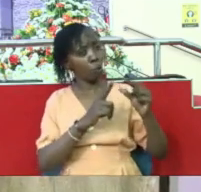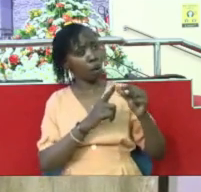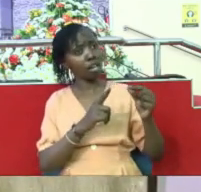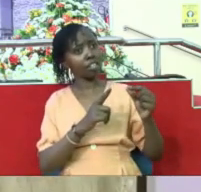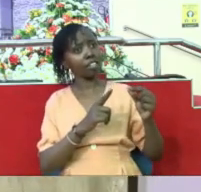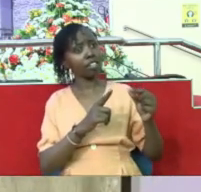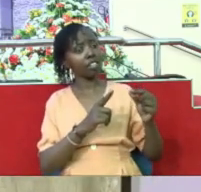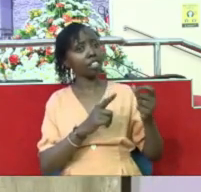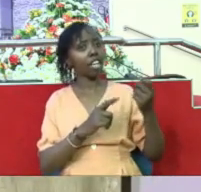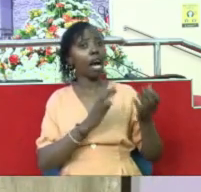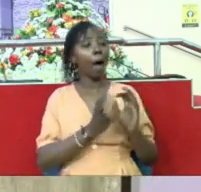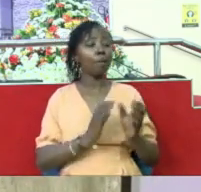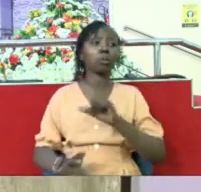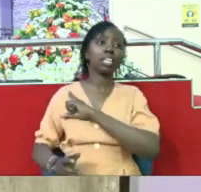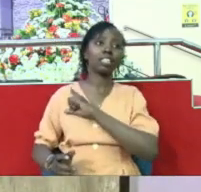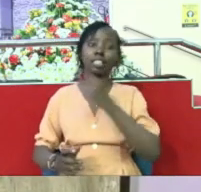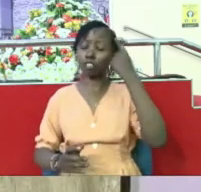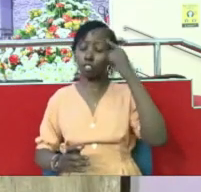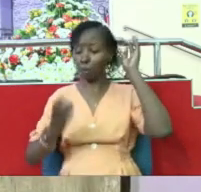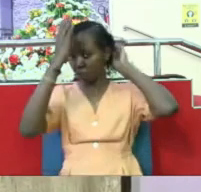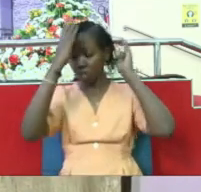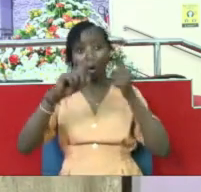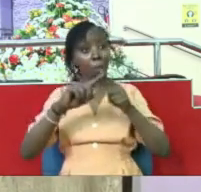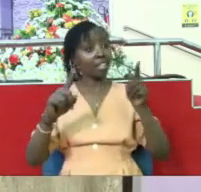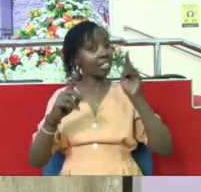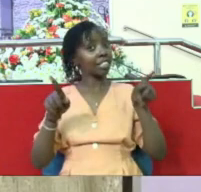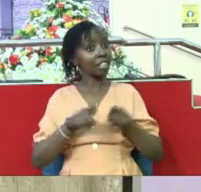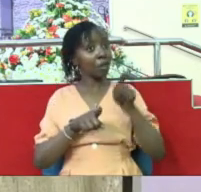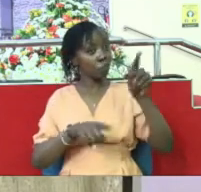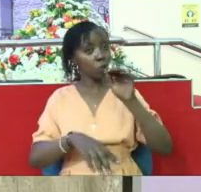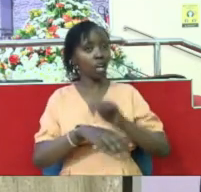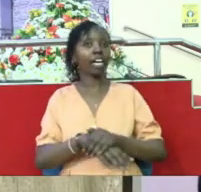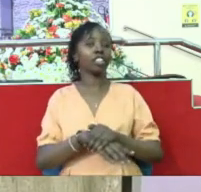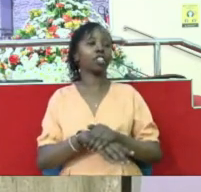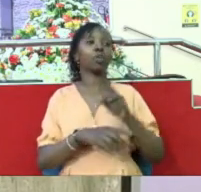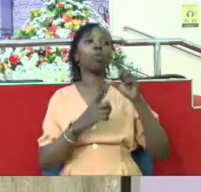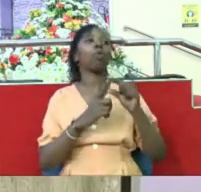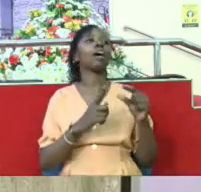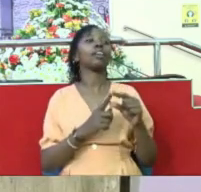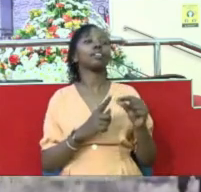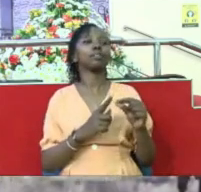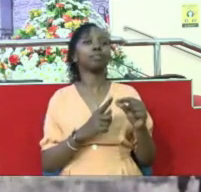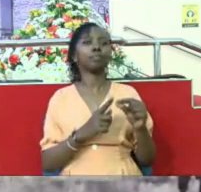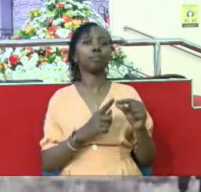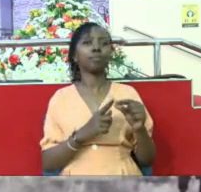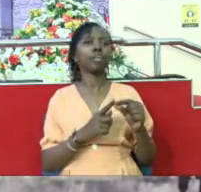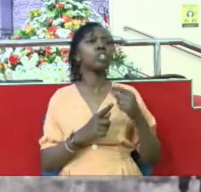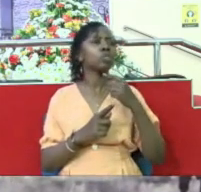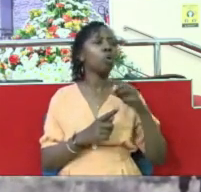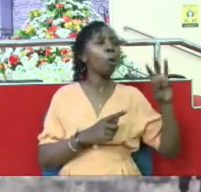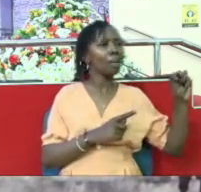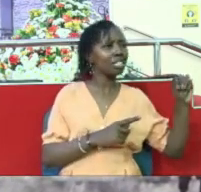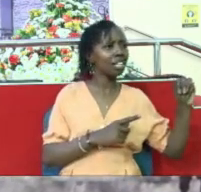hata wewe linaweza kukufaa. Wacha uvivu. Stop laziness. So they were saying, please, please, we want to give.